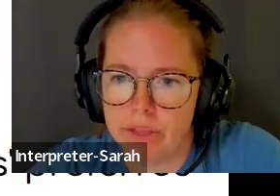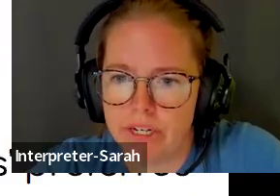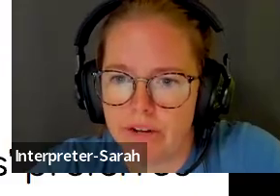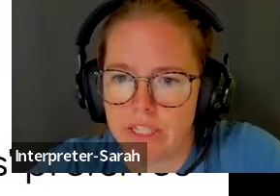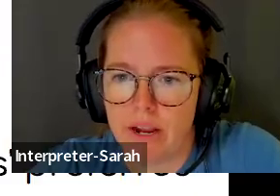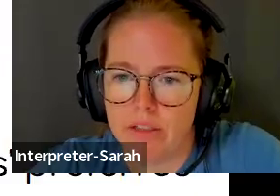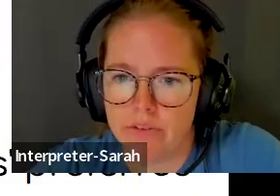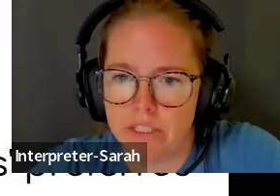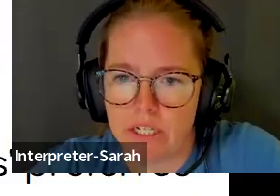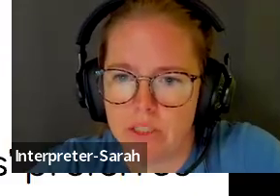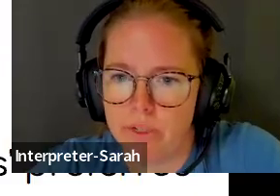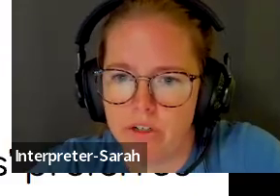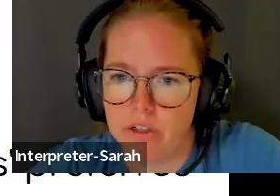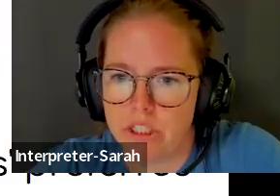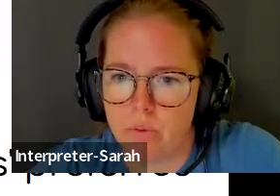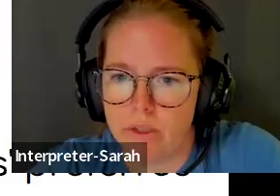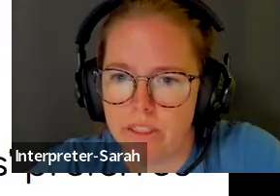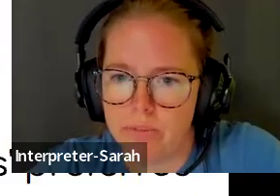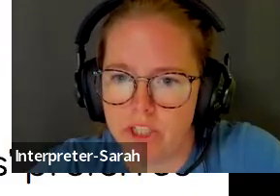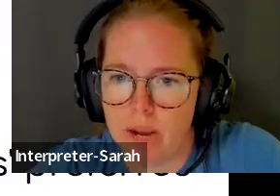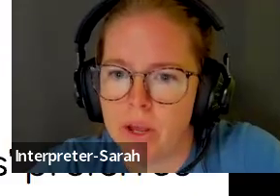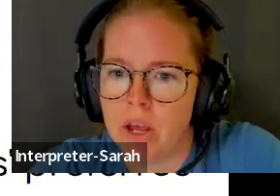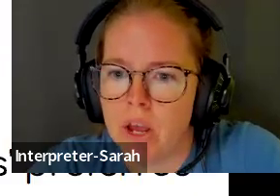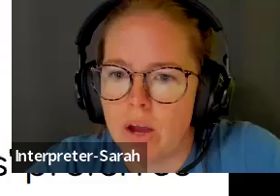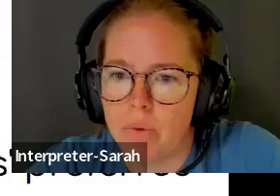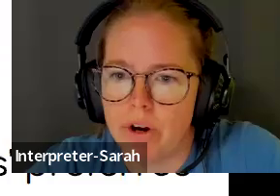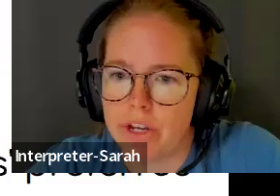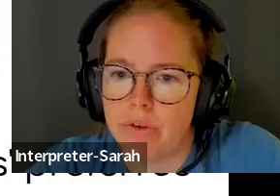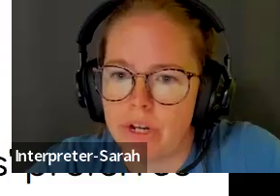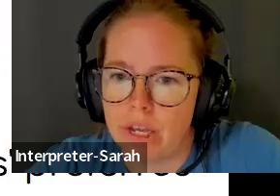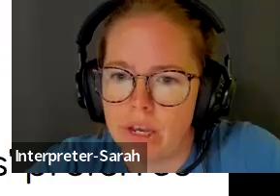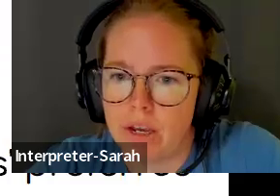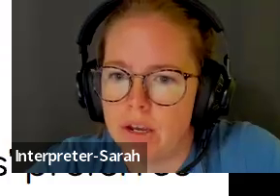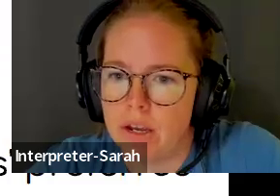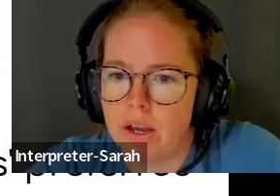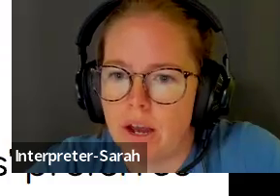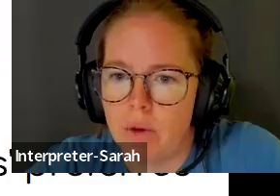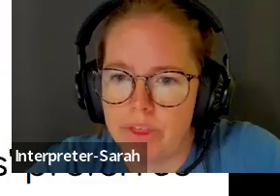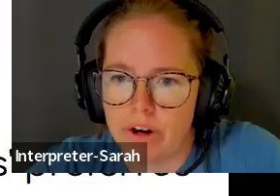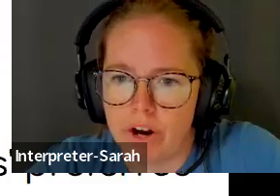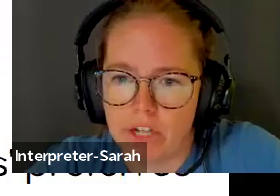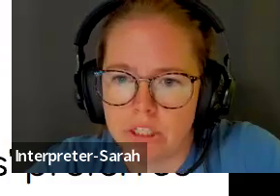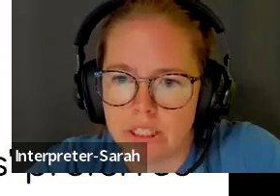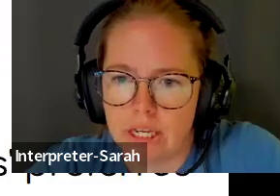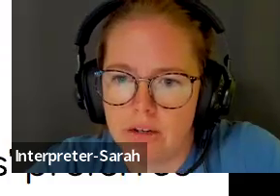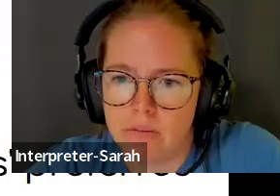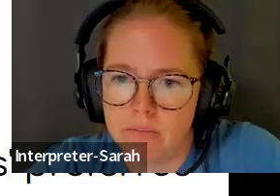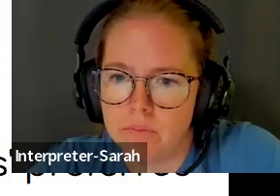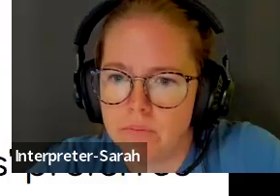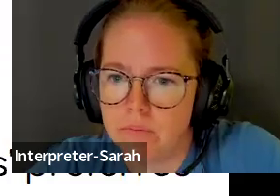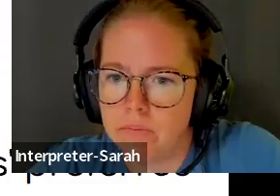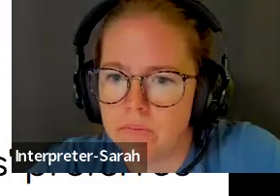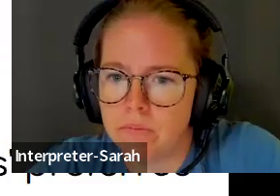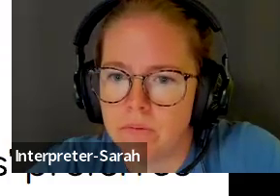And so here within Deaf Services, we are just a one-stop shop. We are unique within our agency,